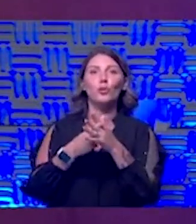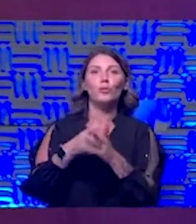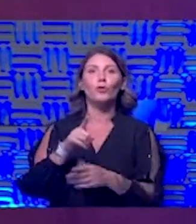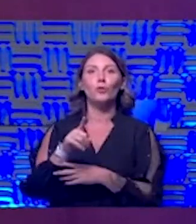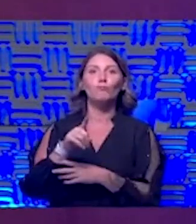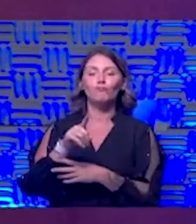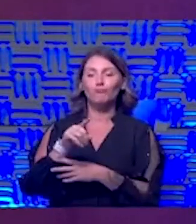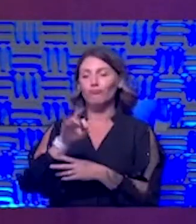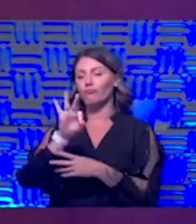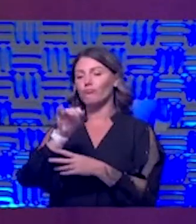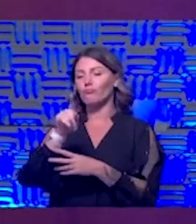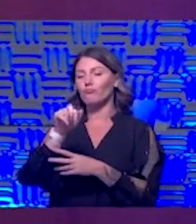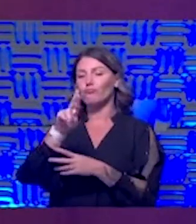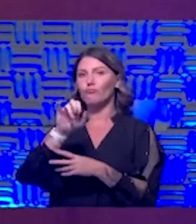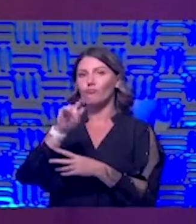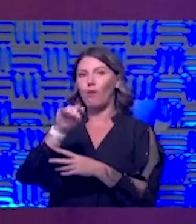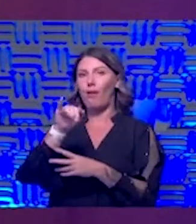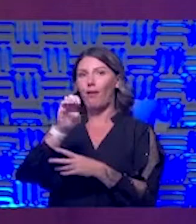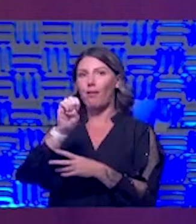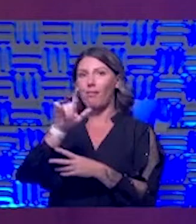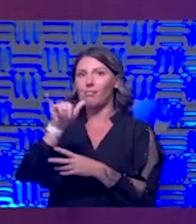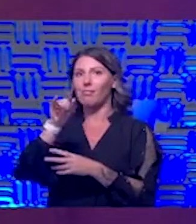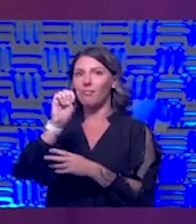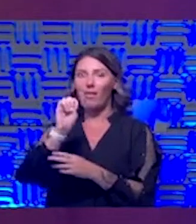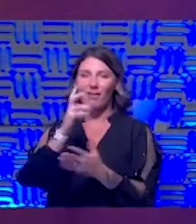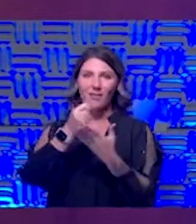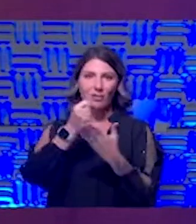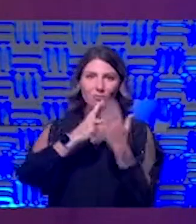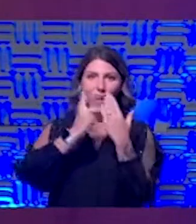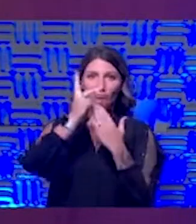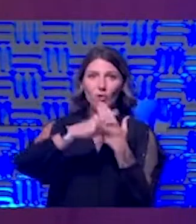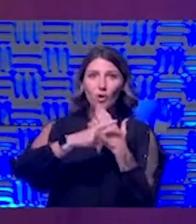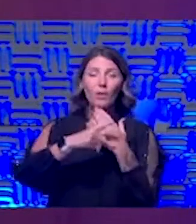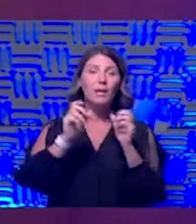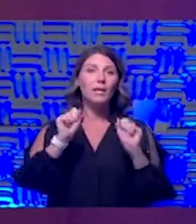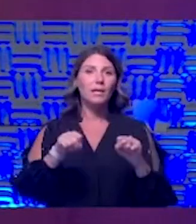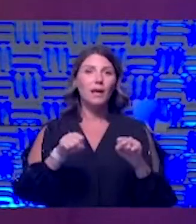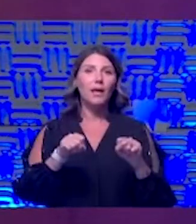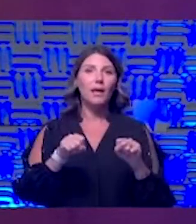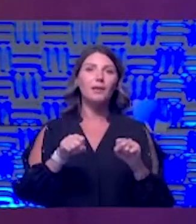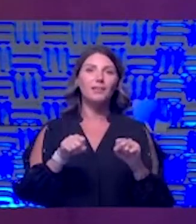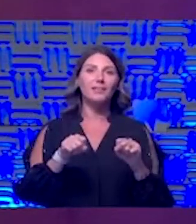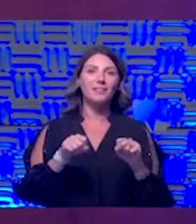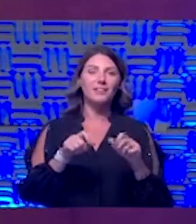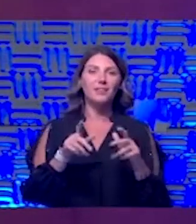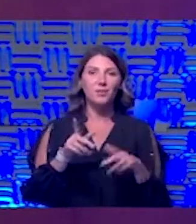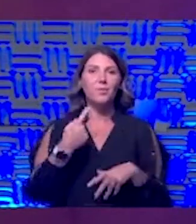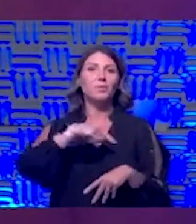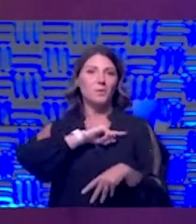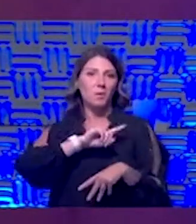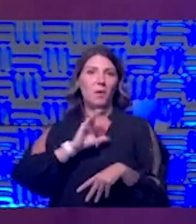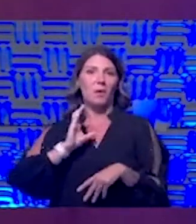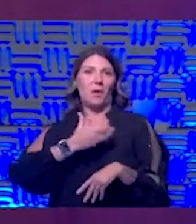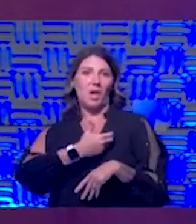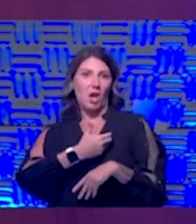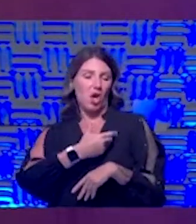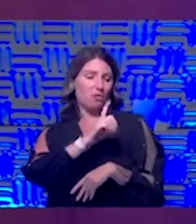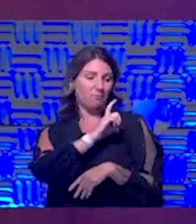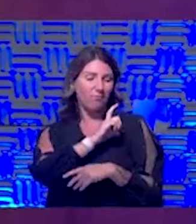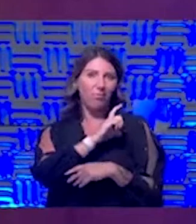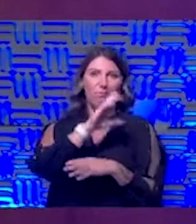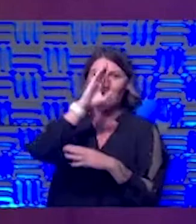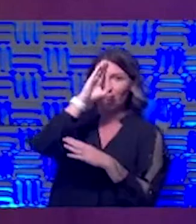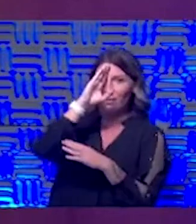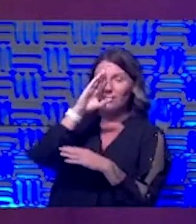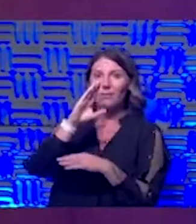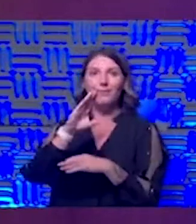where we are able to match our frontline workers. We've expanded in the age of COVID from